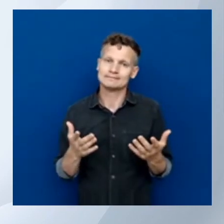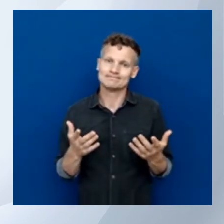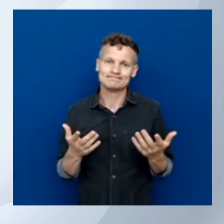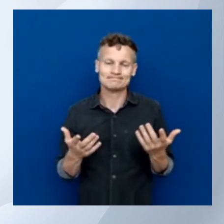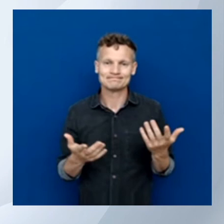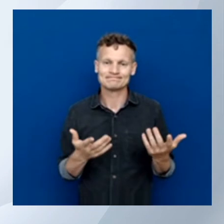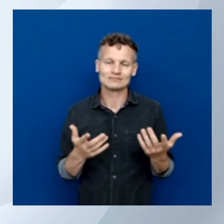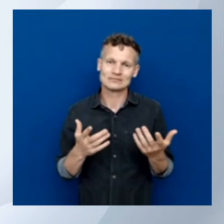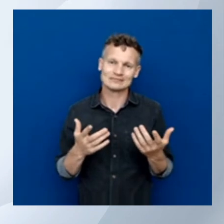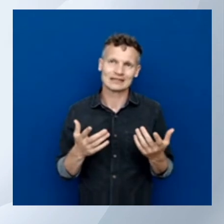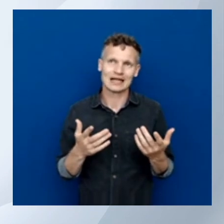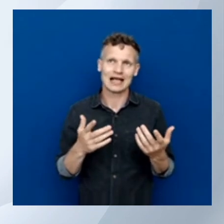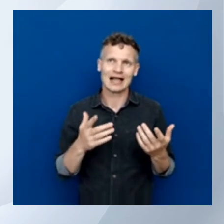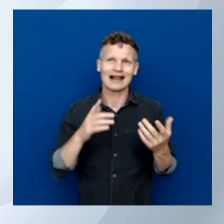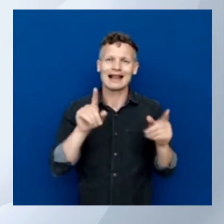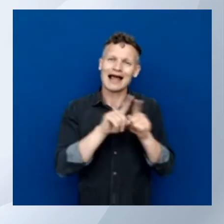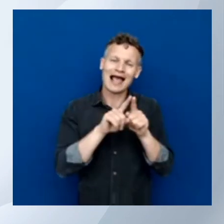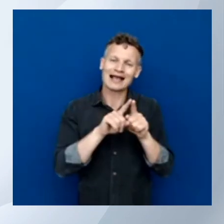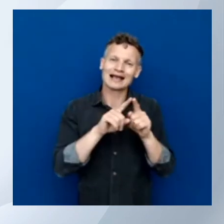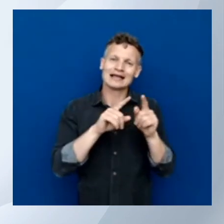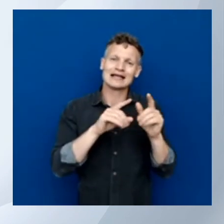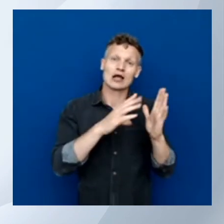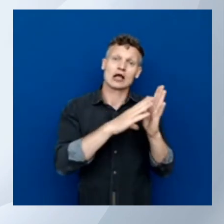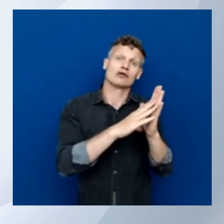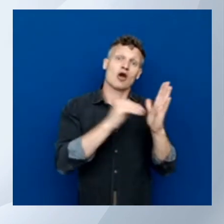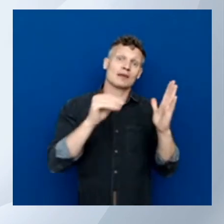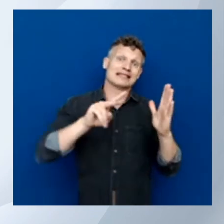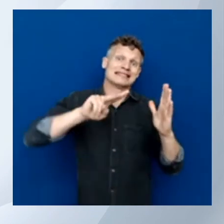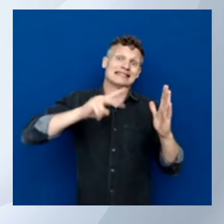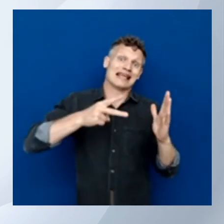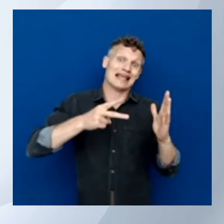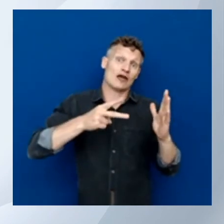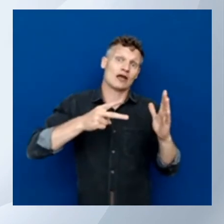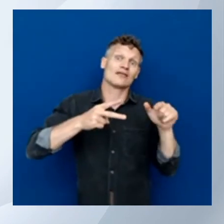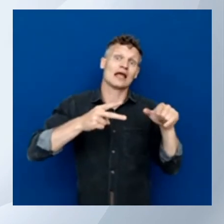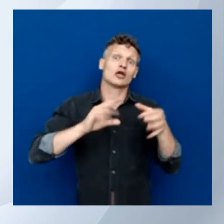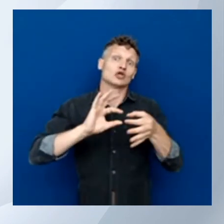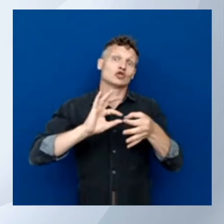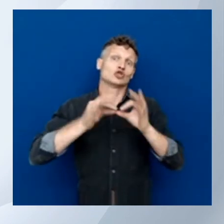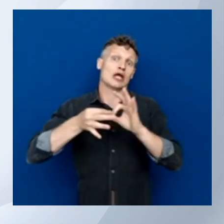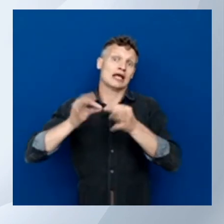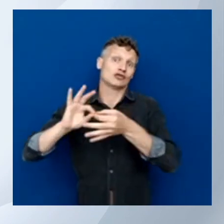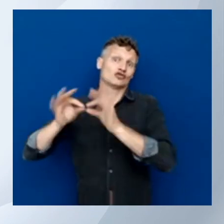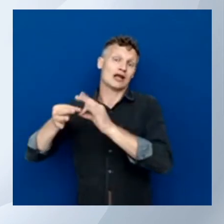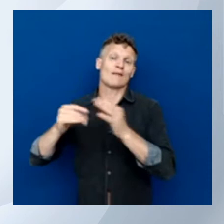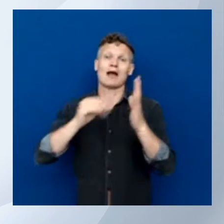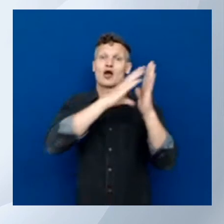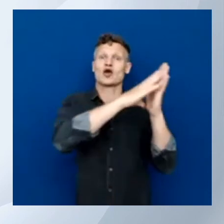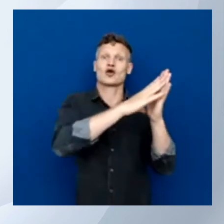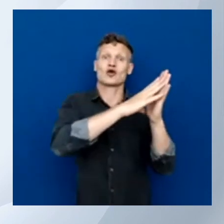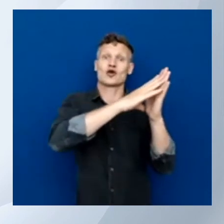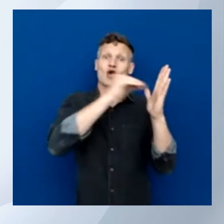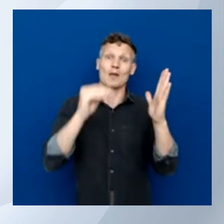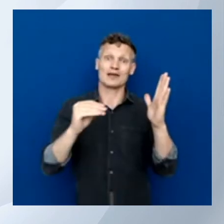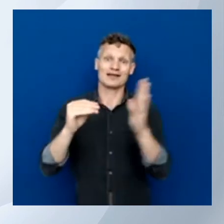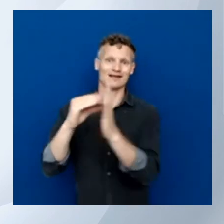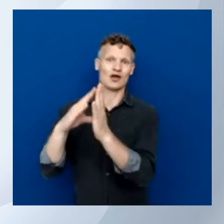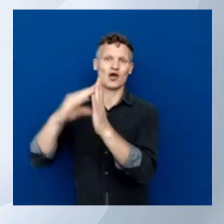chaining secondary servers. So you could create a secondary and then say you want to make replicas of the secondary. And you can just see how as a kind